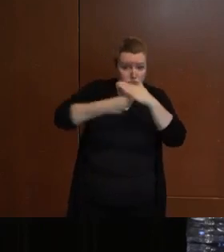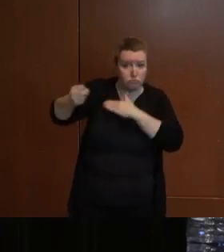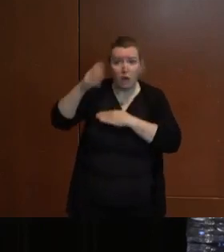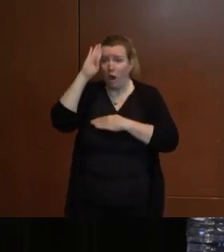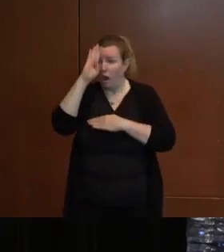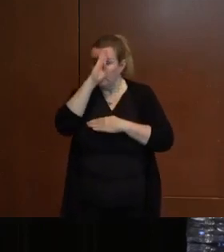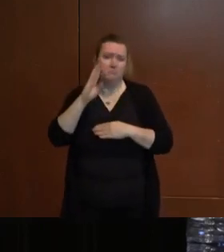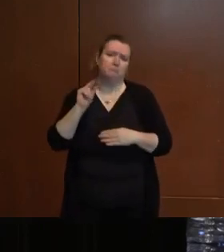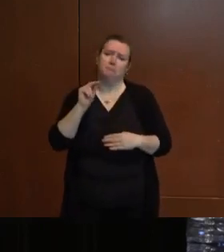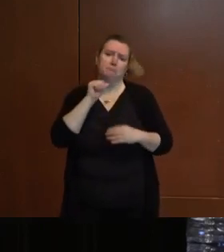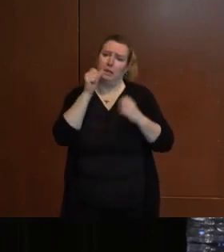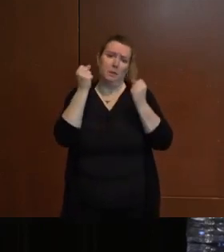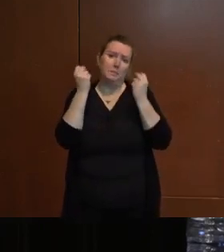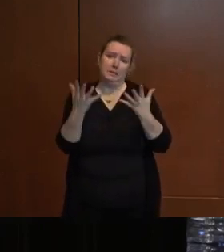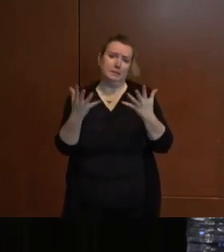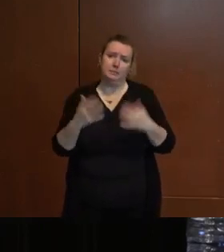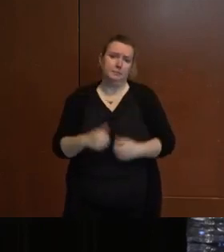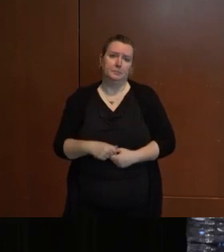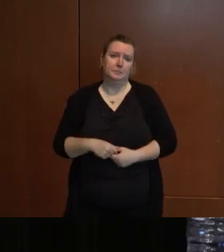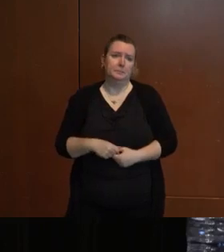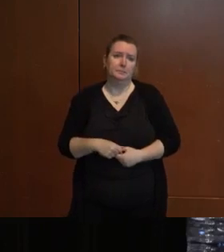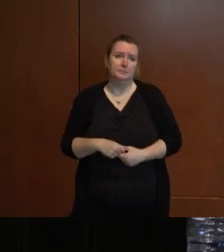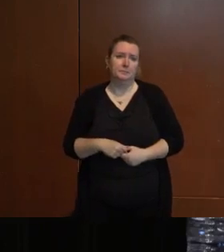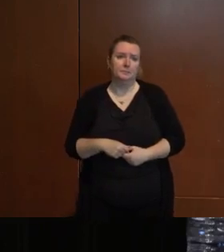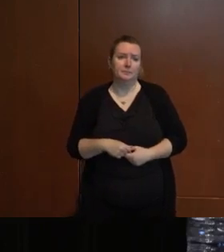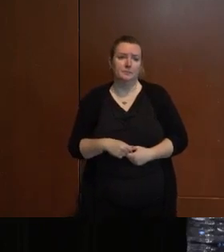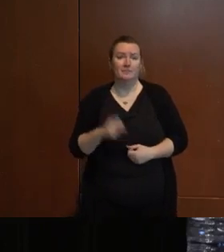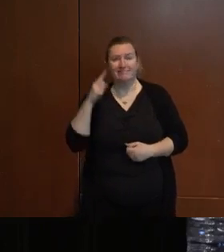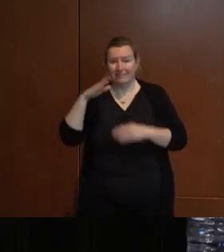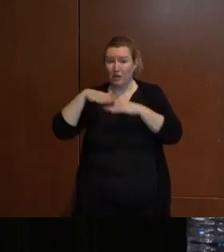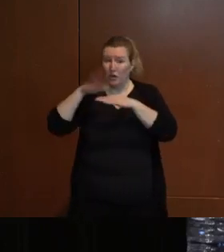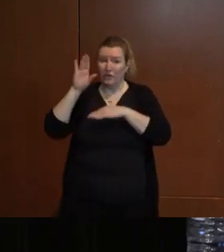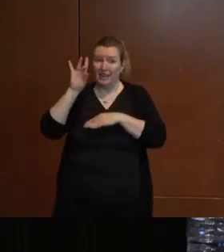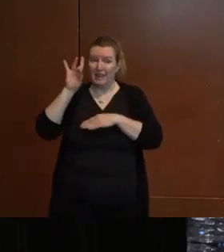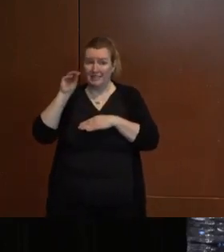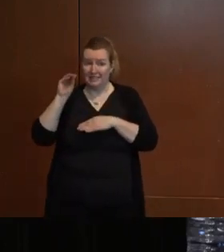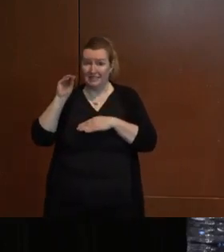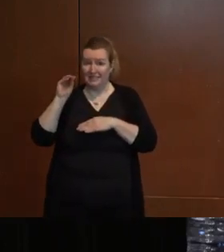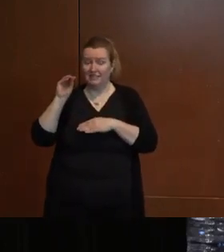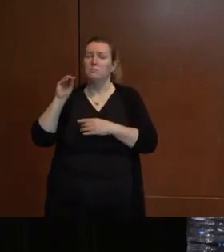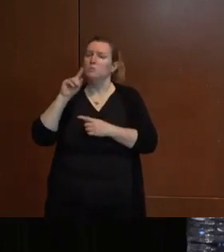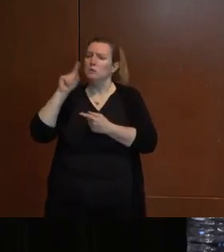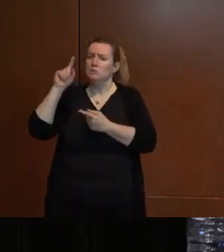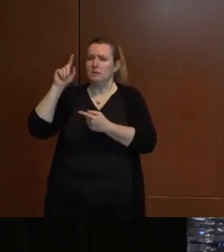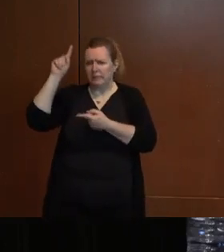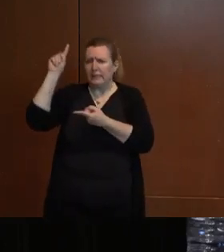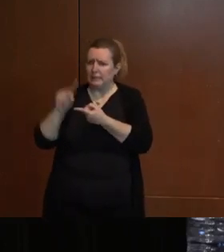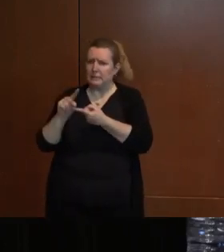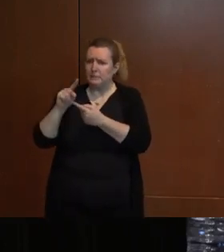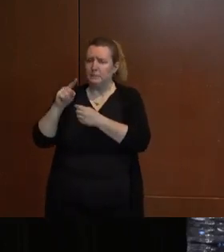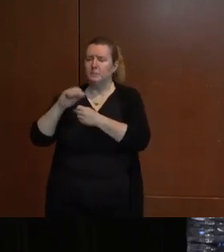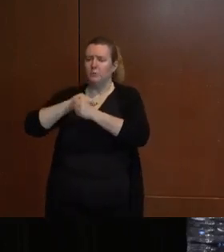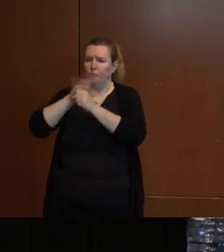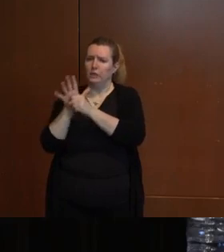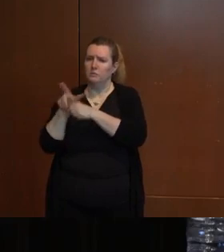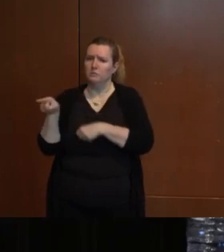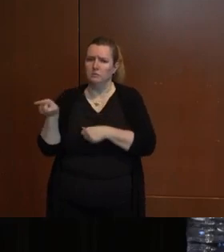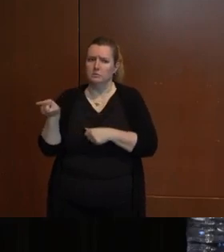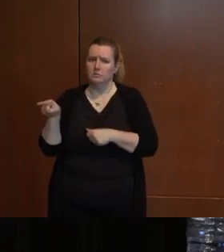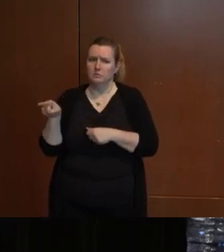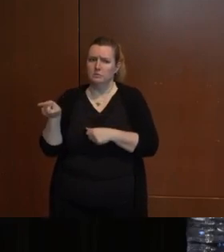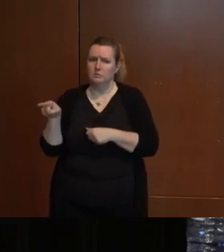example, over the age of 80, there aren't that many positives, but a very high percentage of them end up being hospitalized. So it's similar to what other countries